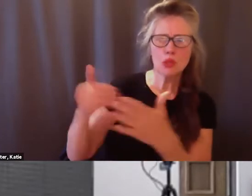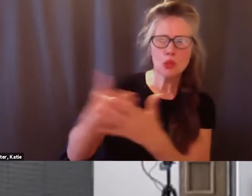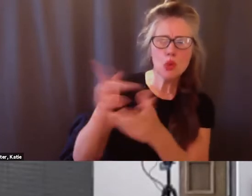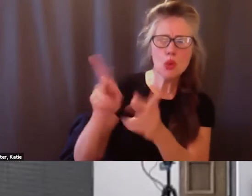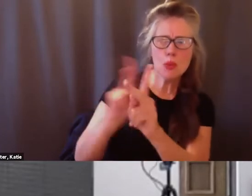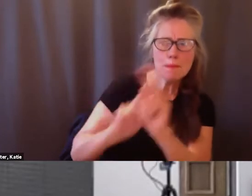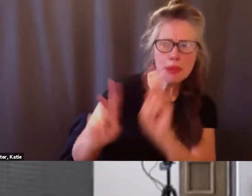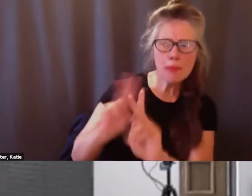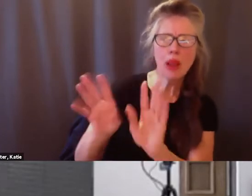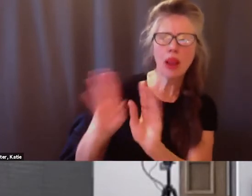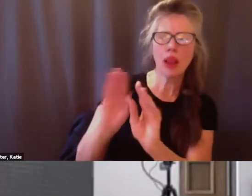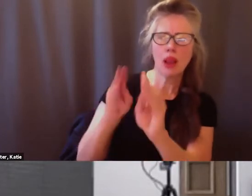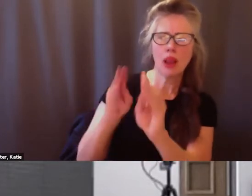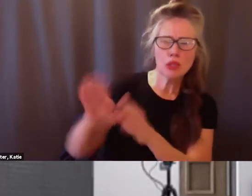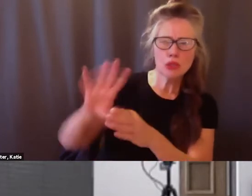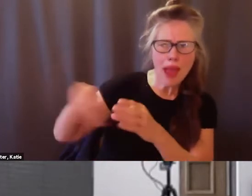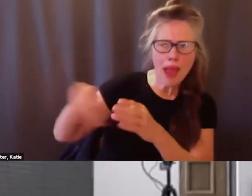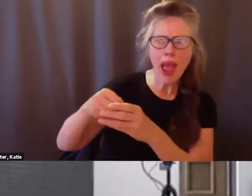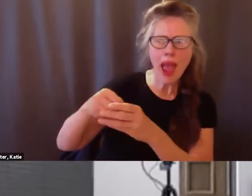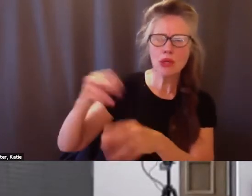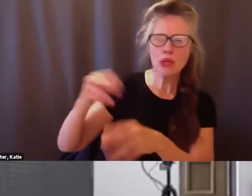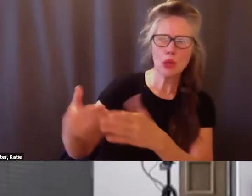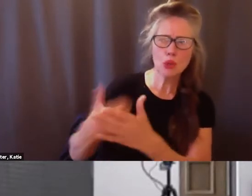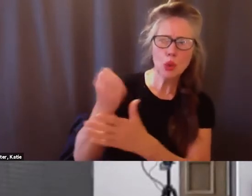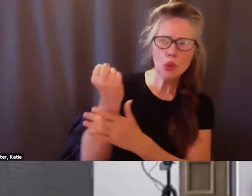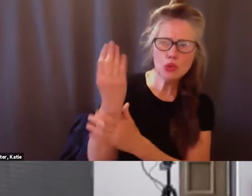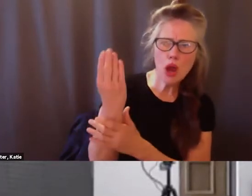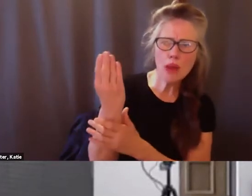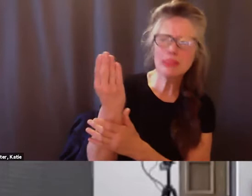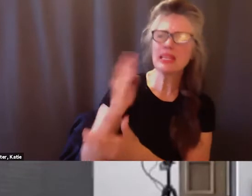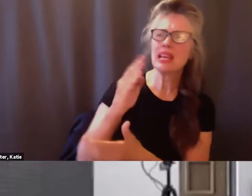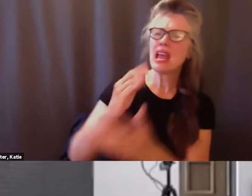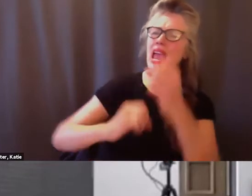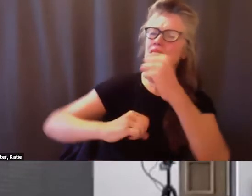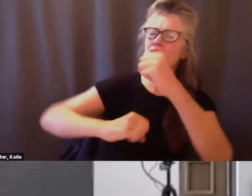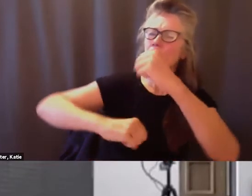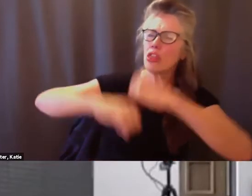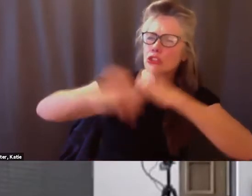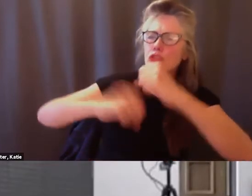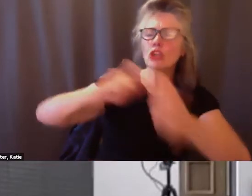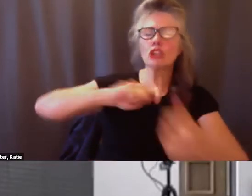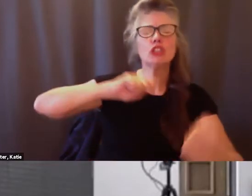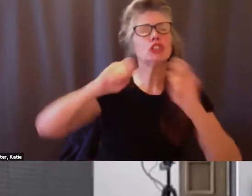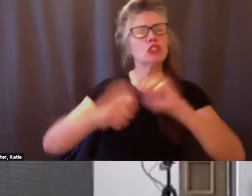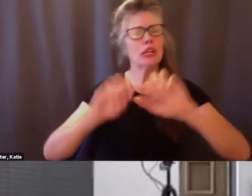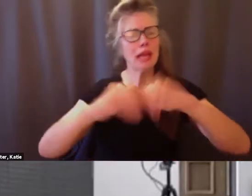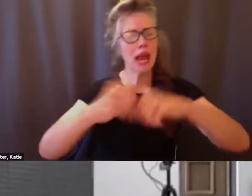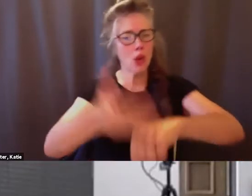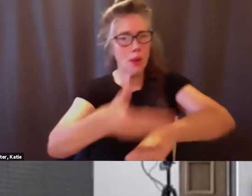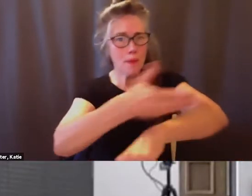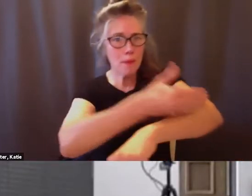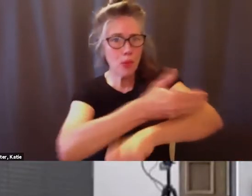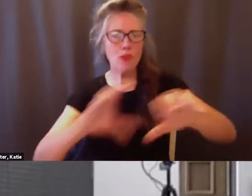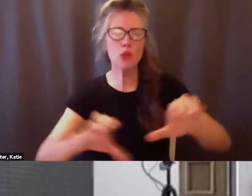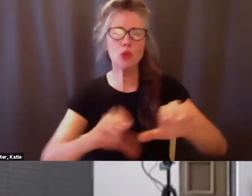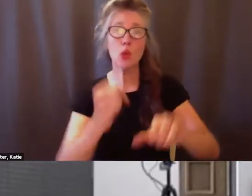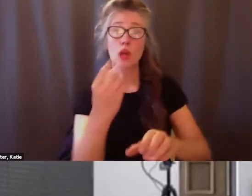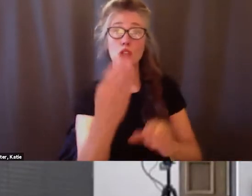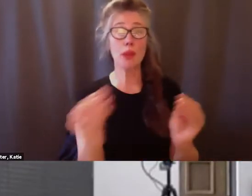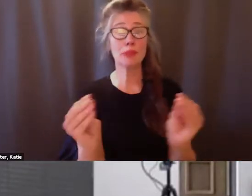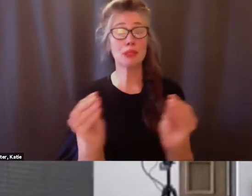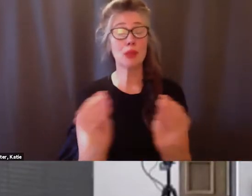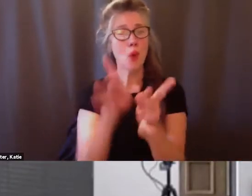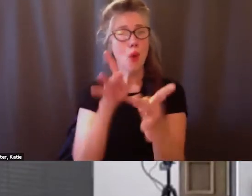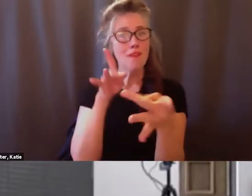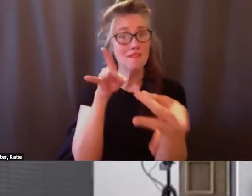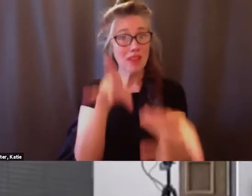look at how we can restructure to do our jobs a little bit more effectively. So what this is not is,